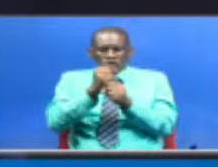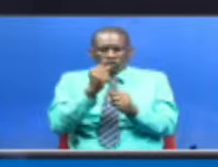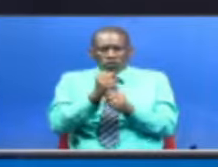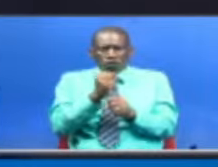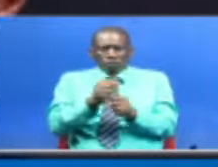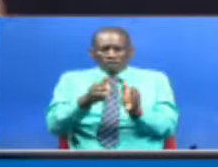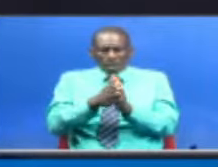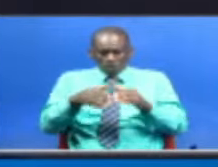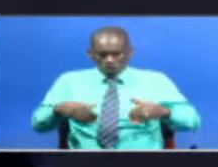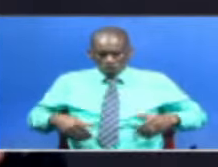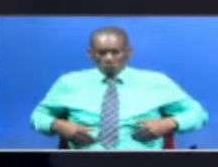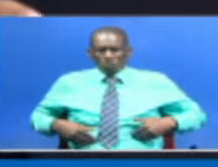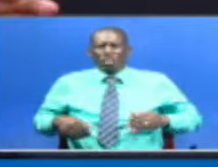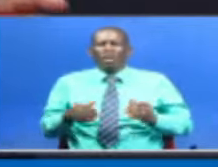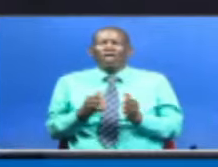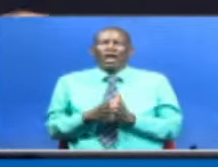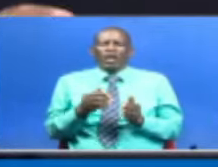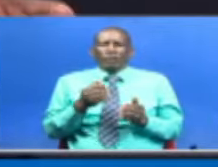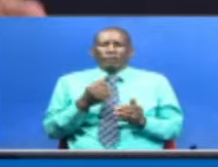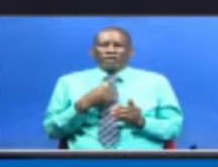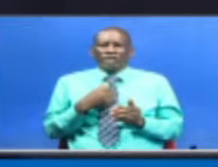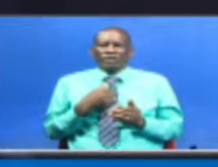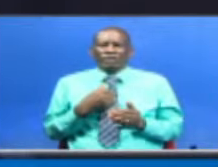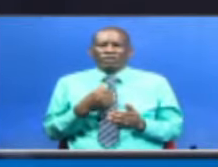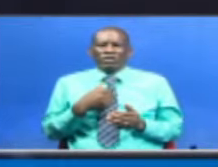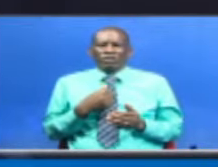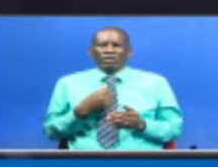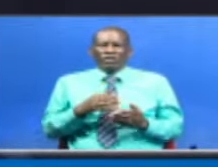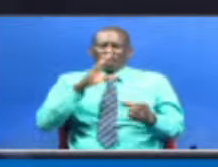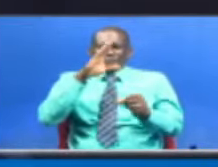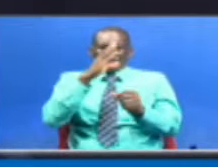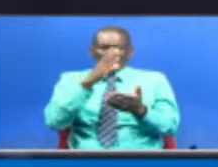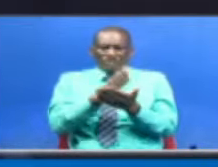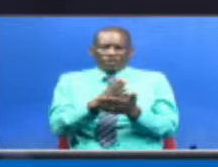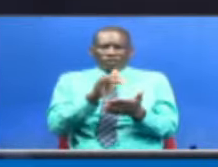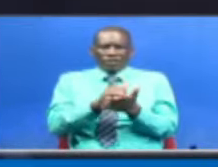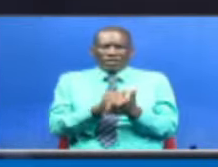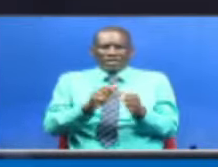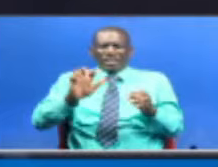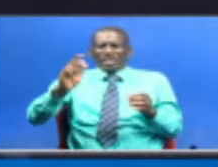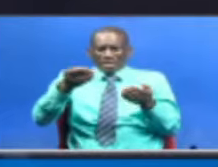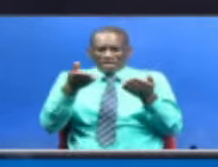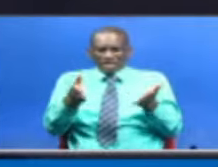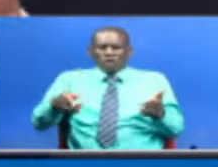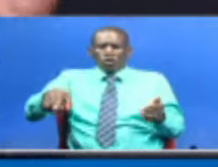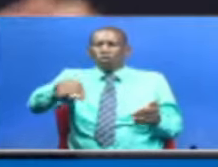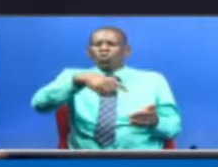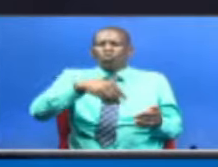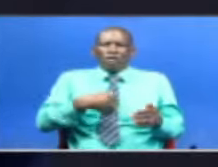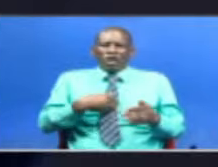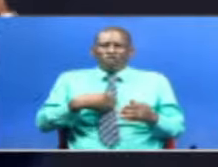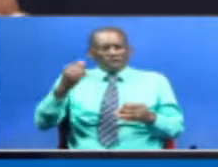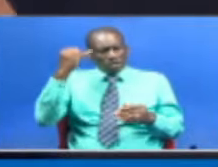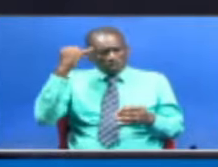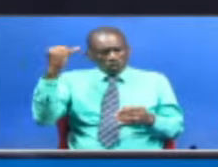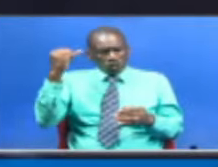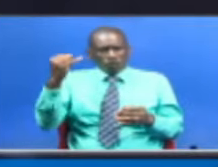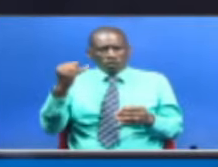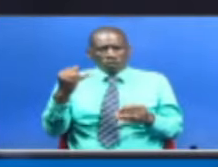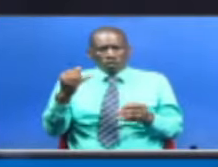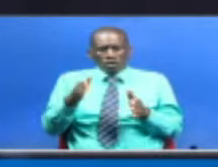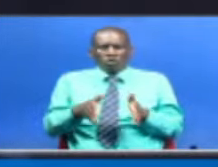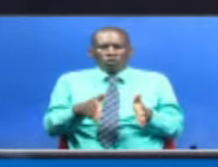youth. And I believe that in Kenya we have a very innovative in terms